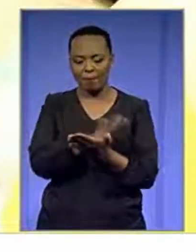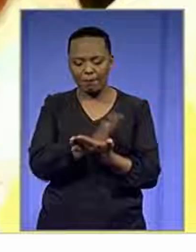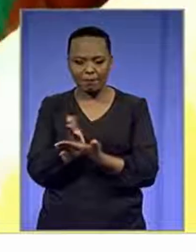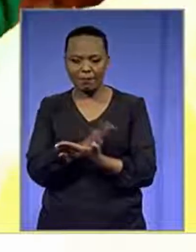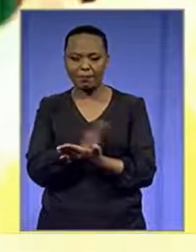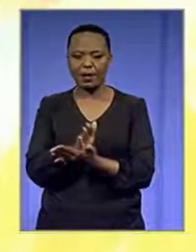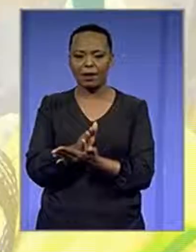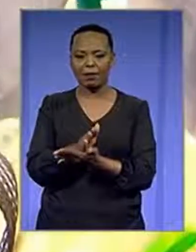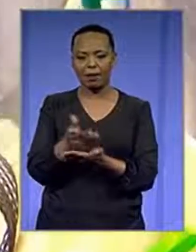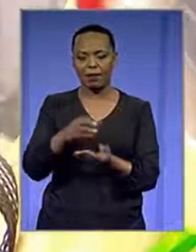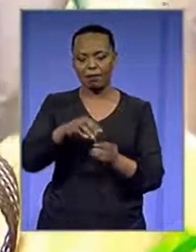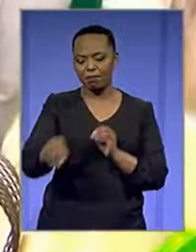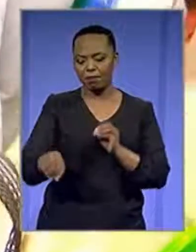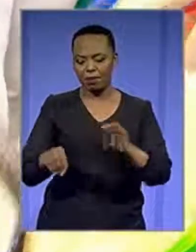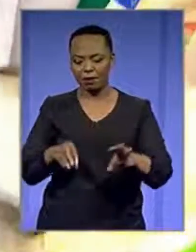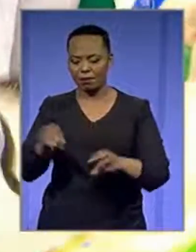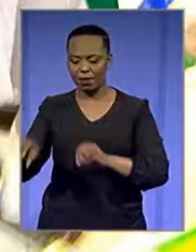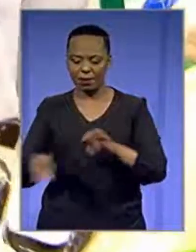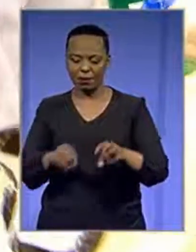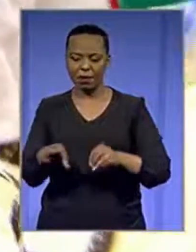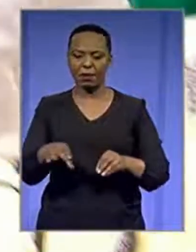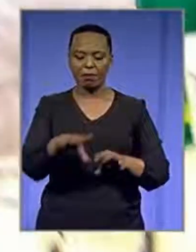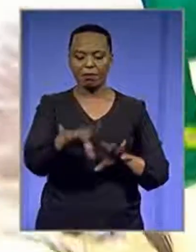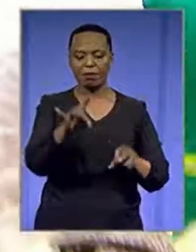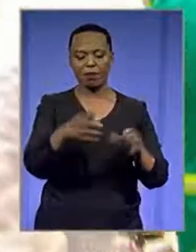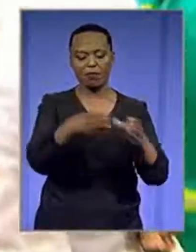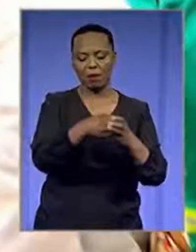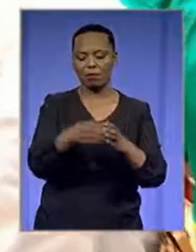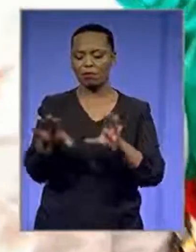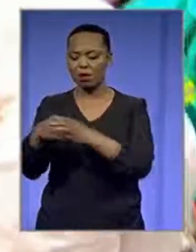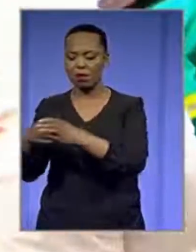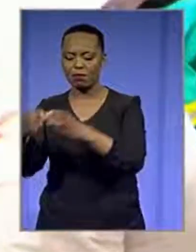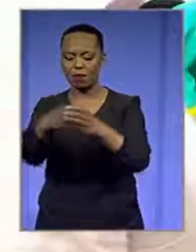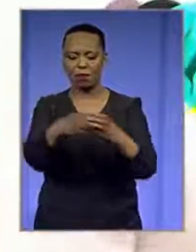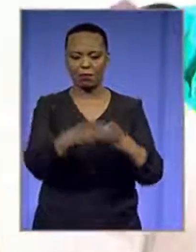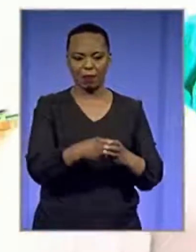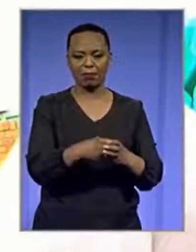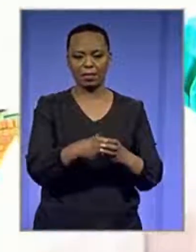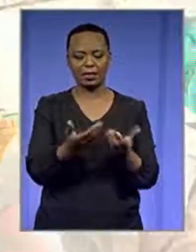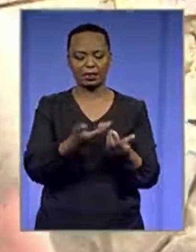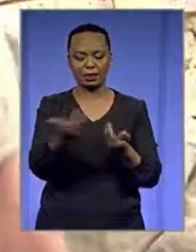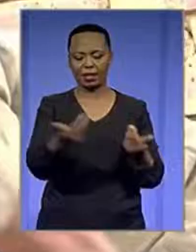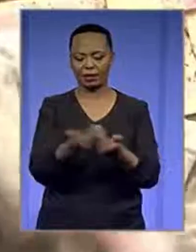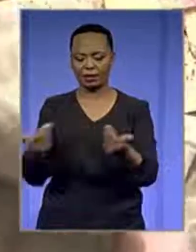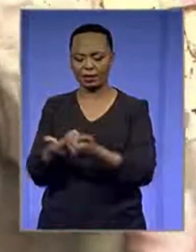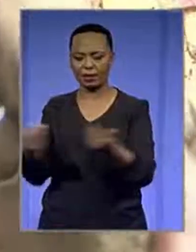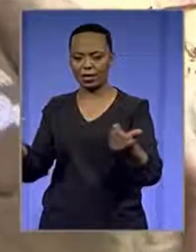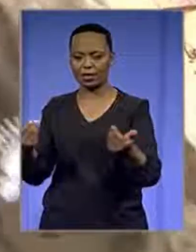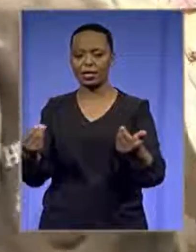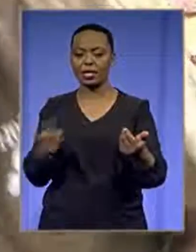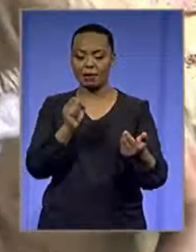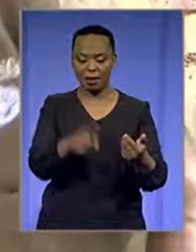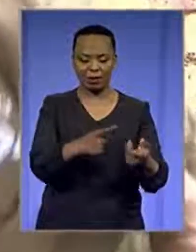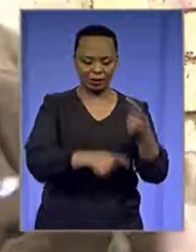here, then we sorted them out. Then we sell them. That's when we get benefit from them. What